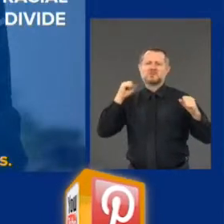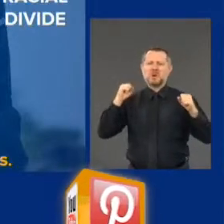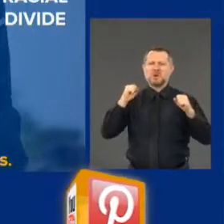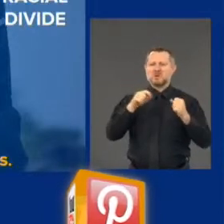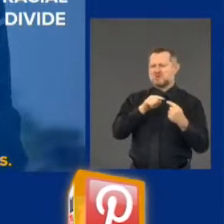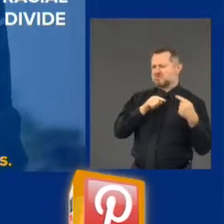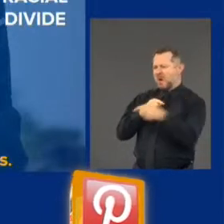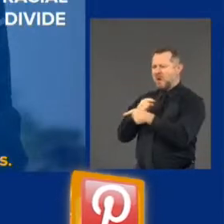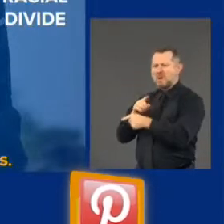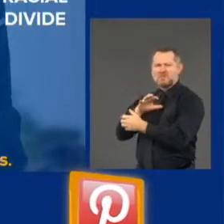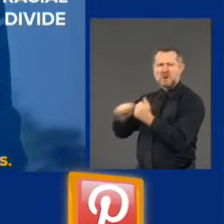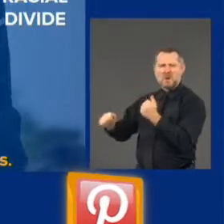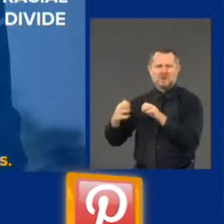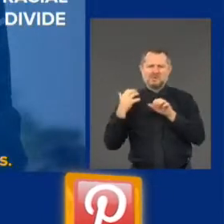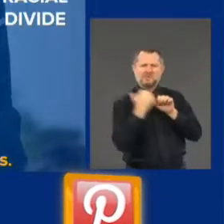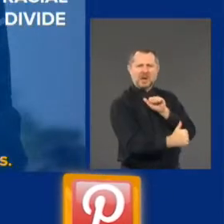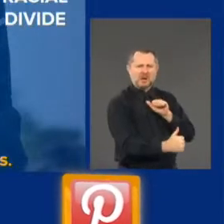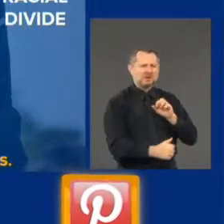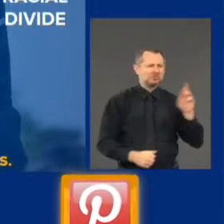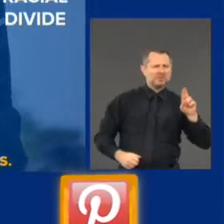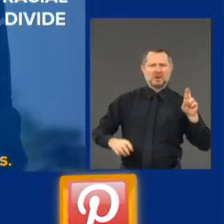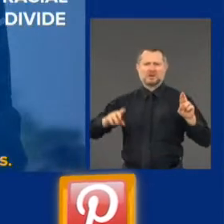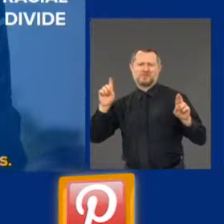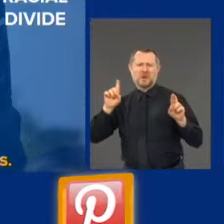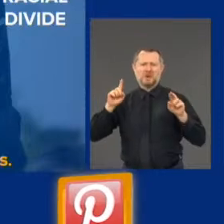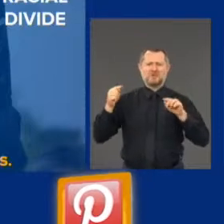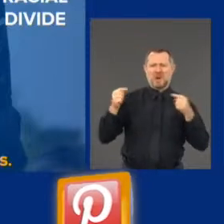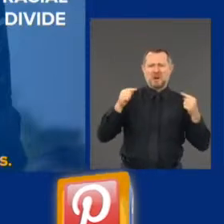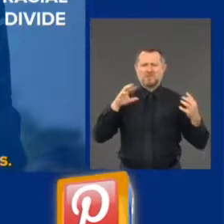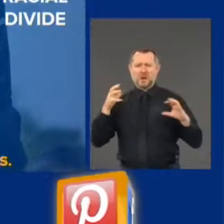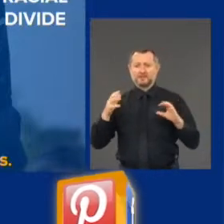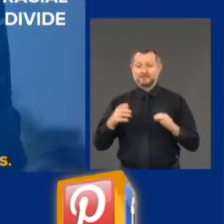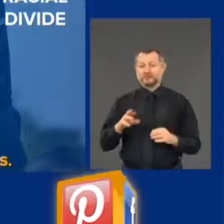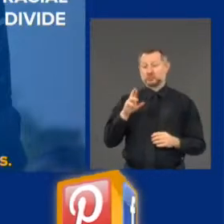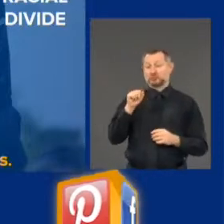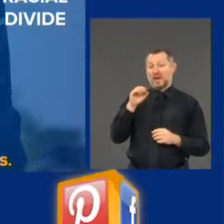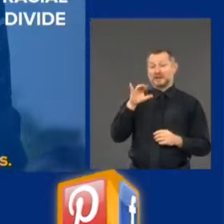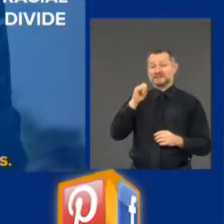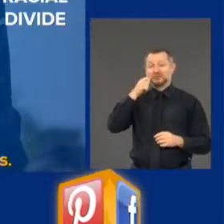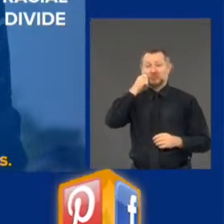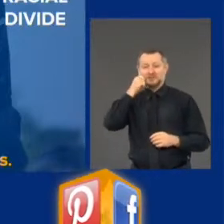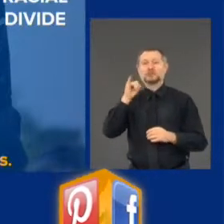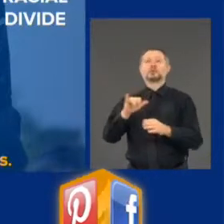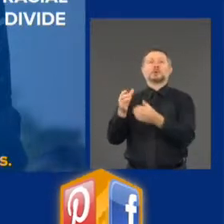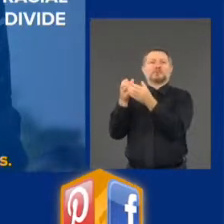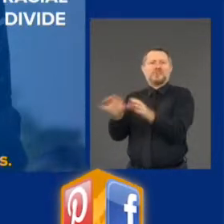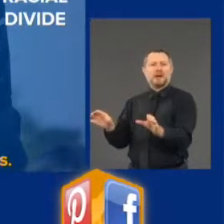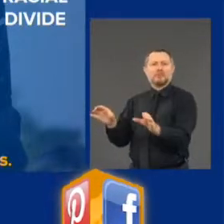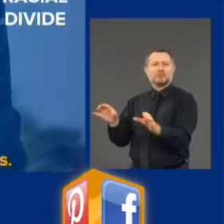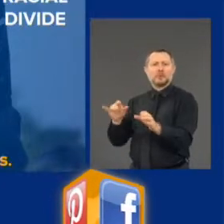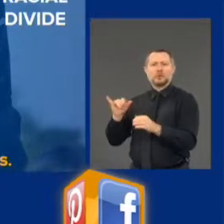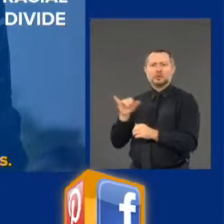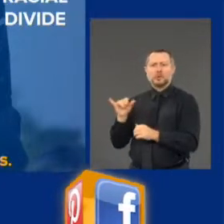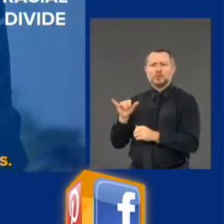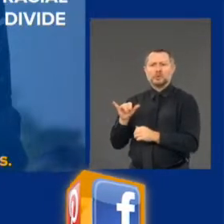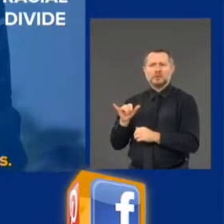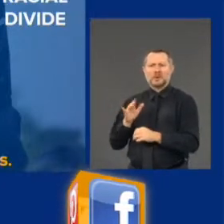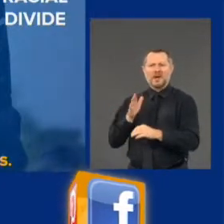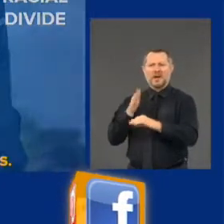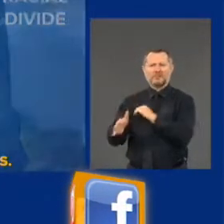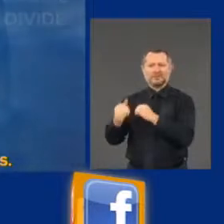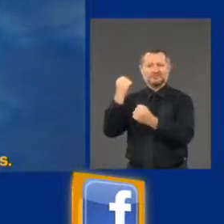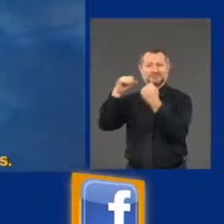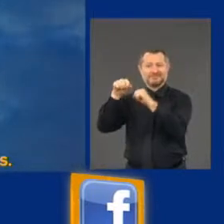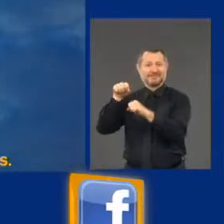political season. There's racial division after the civil unrest and watching the